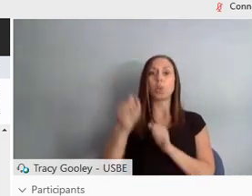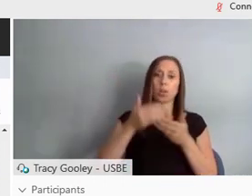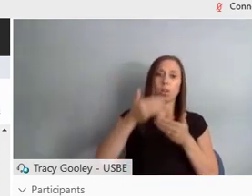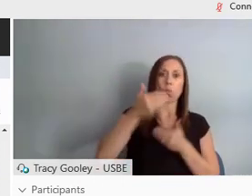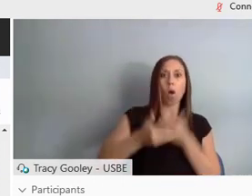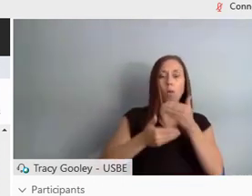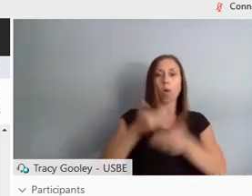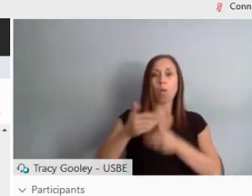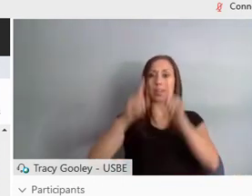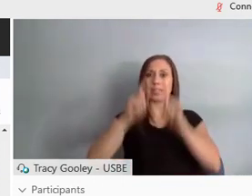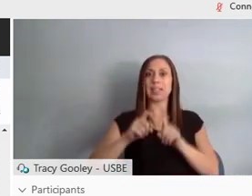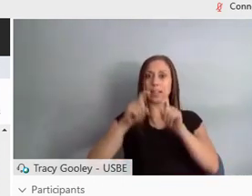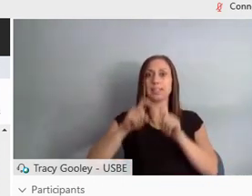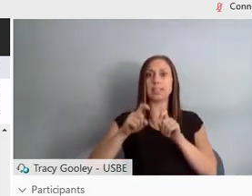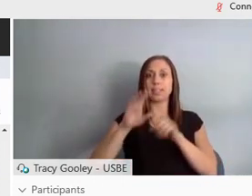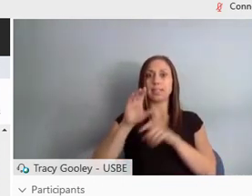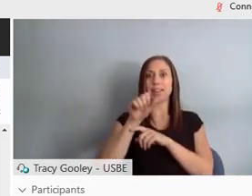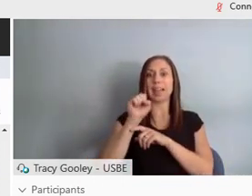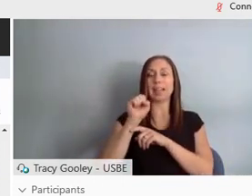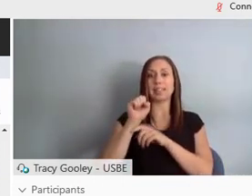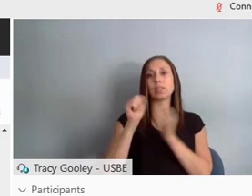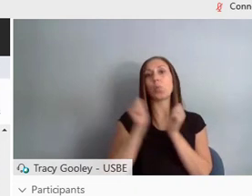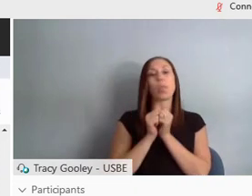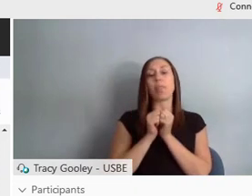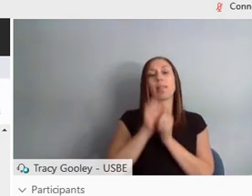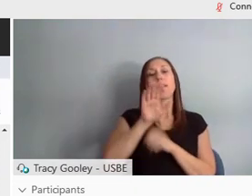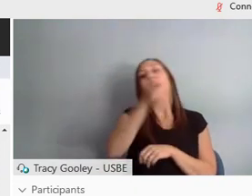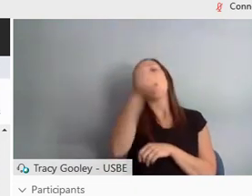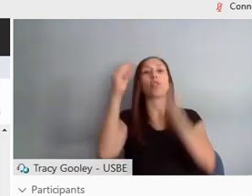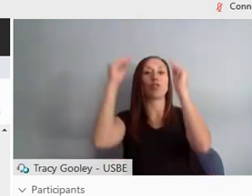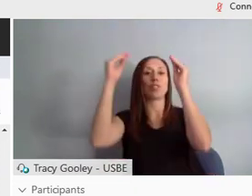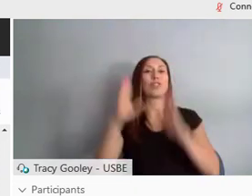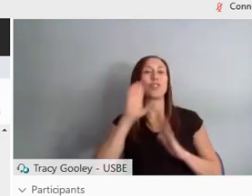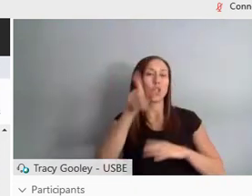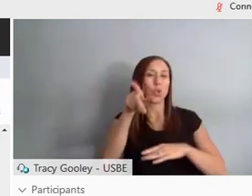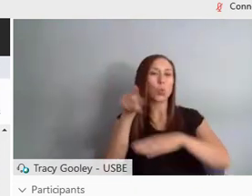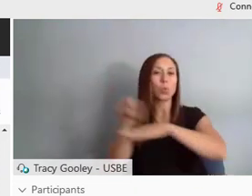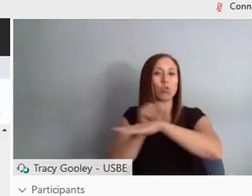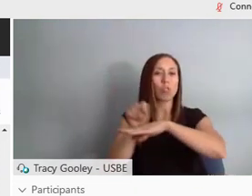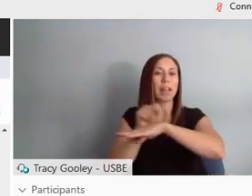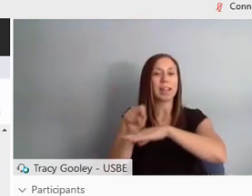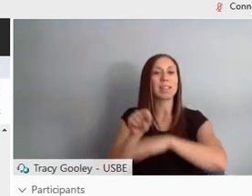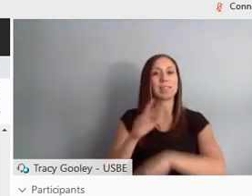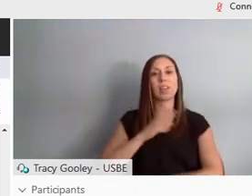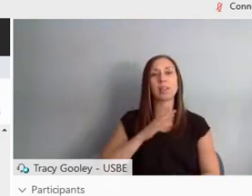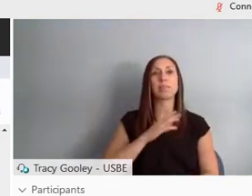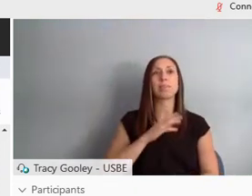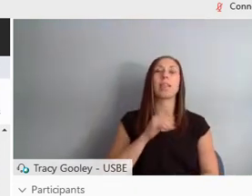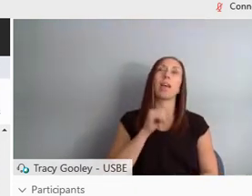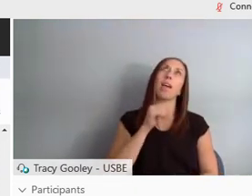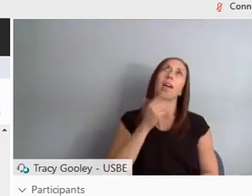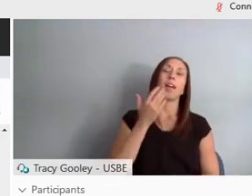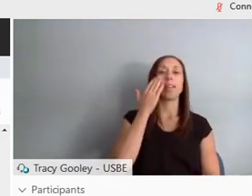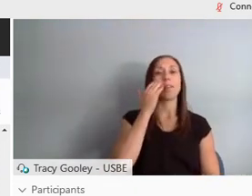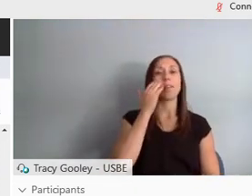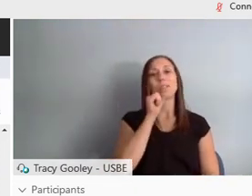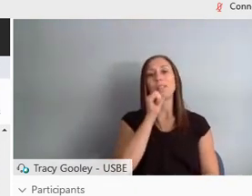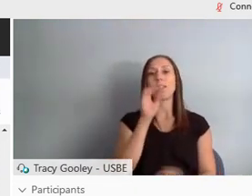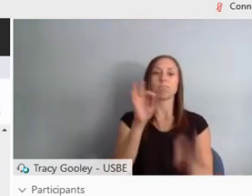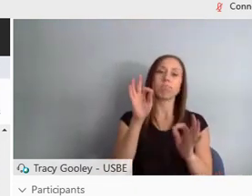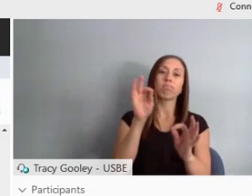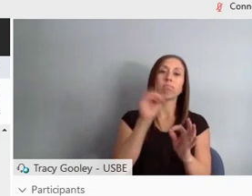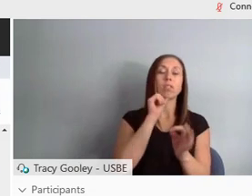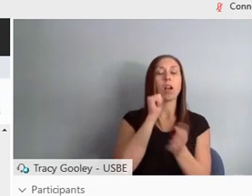the test case with the students or with your teachers that you're training for data entry. I know it's not super